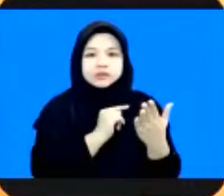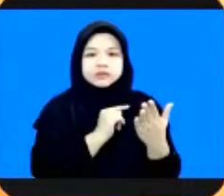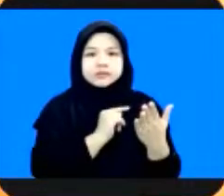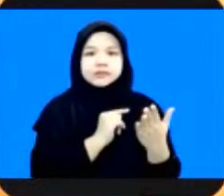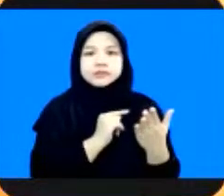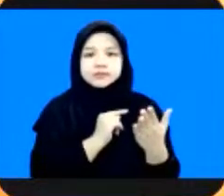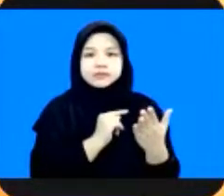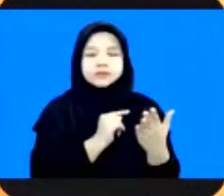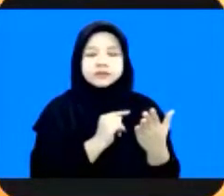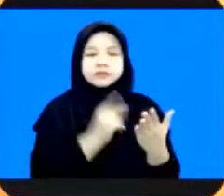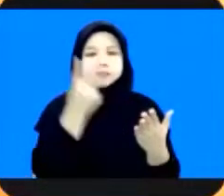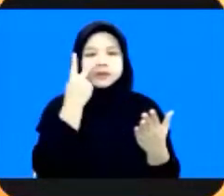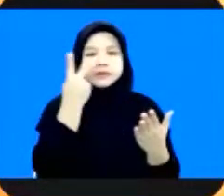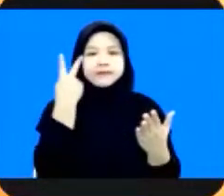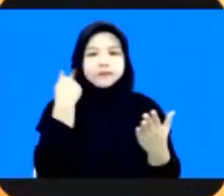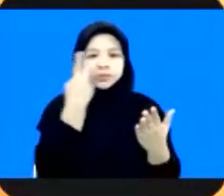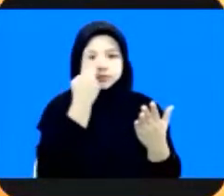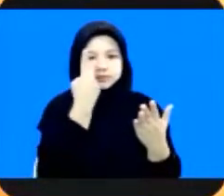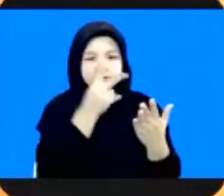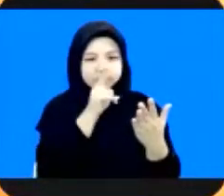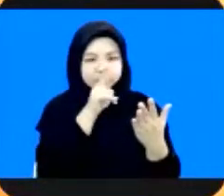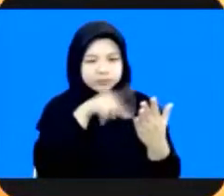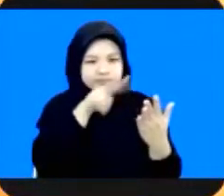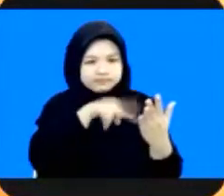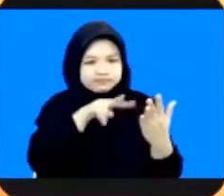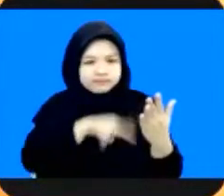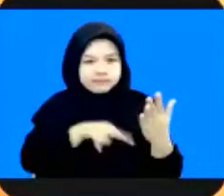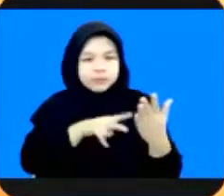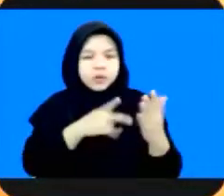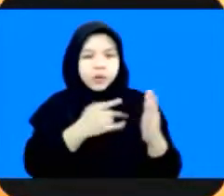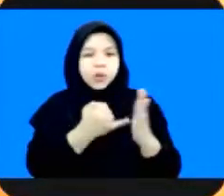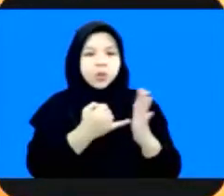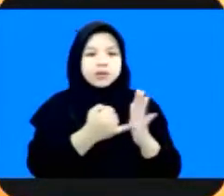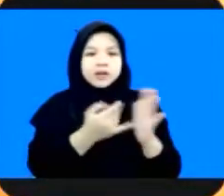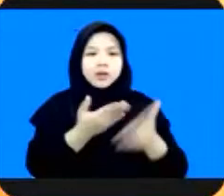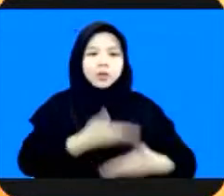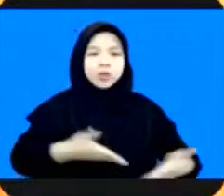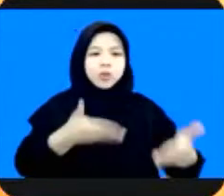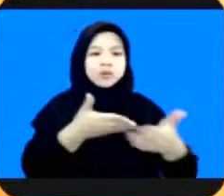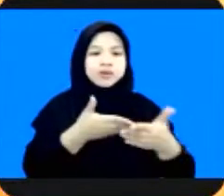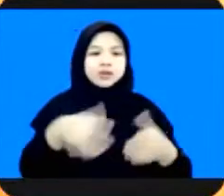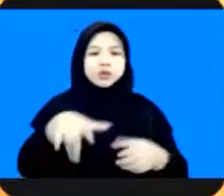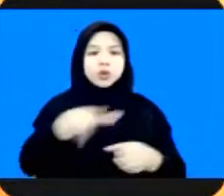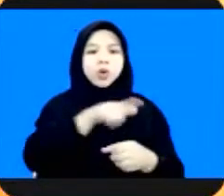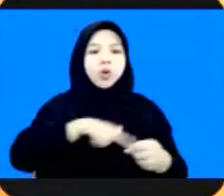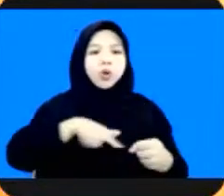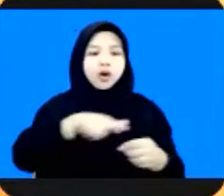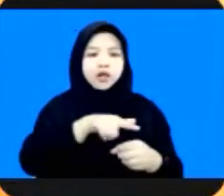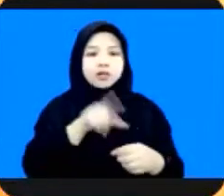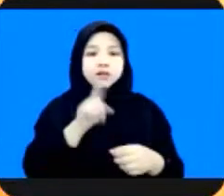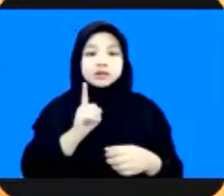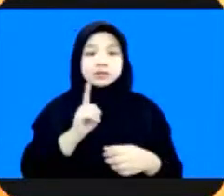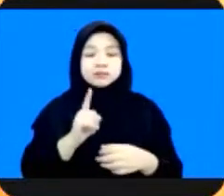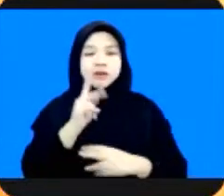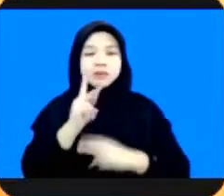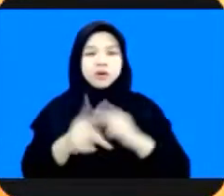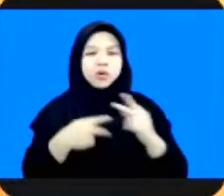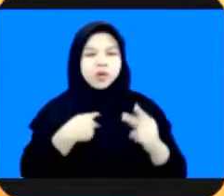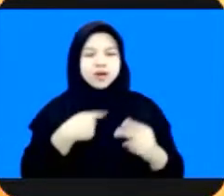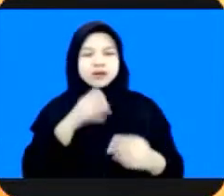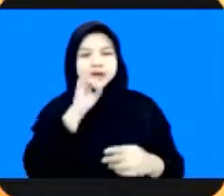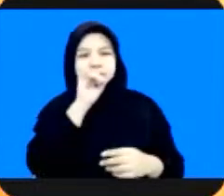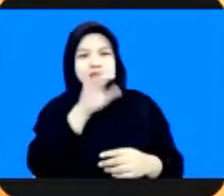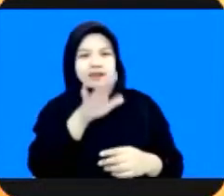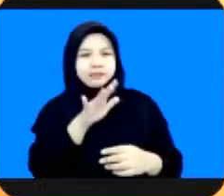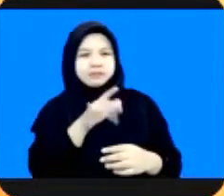different kinds of different permutations of how people make these claims would be removed when we become aware of it. But the